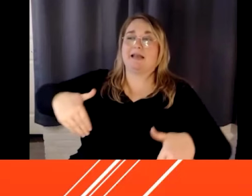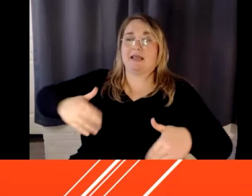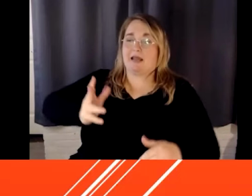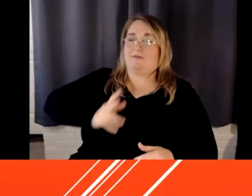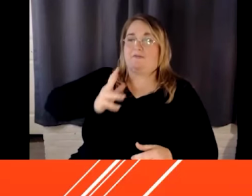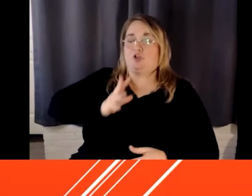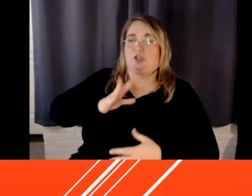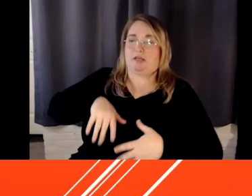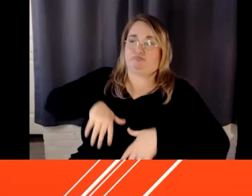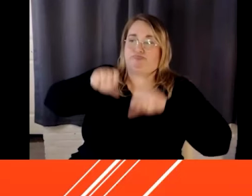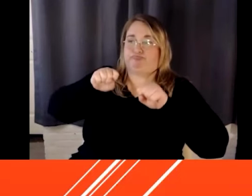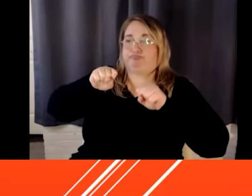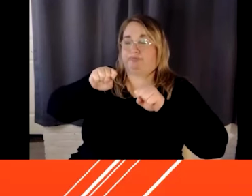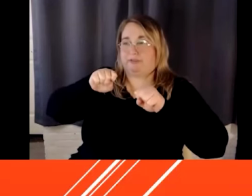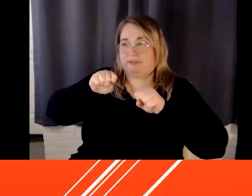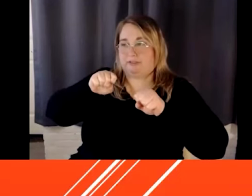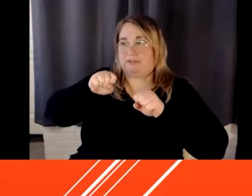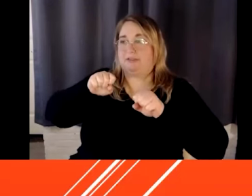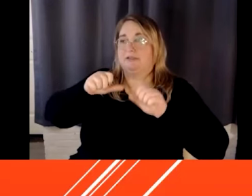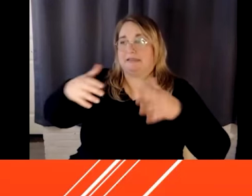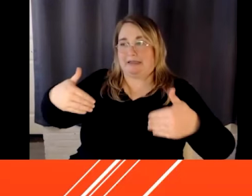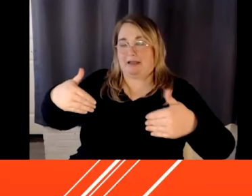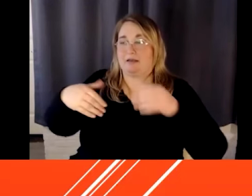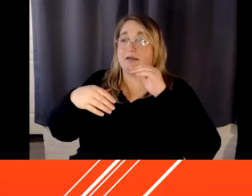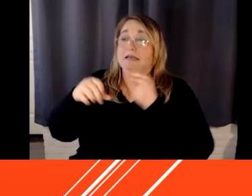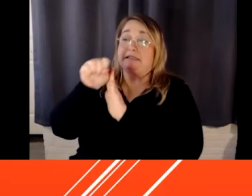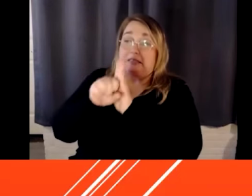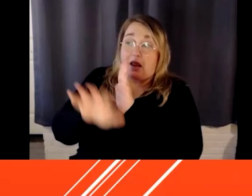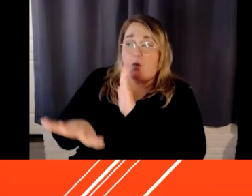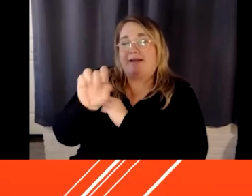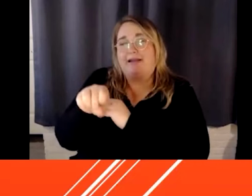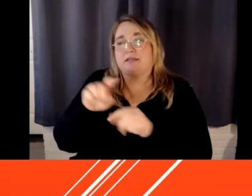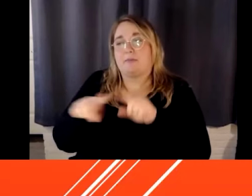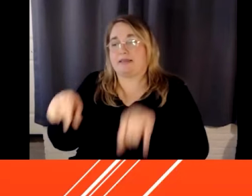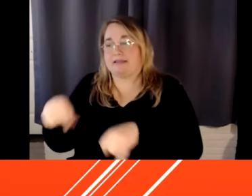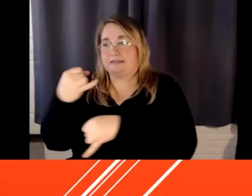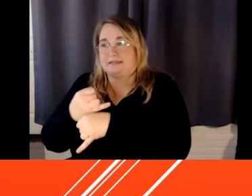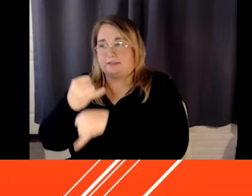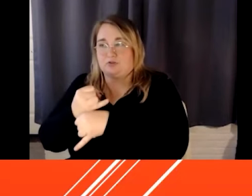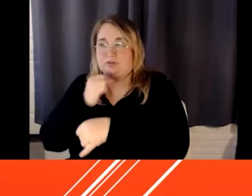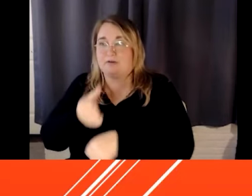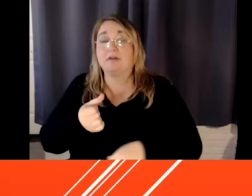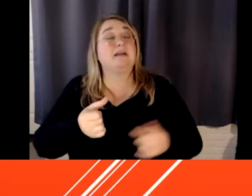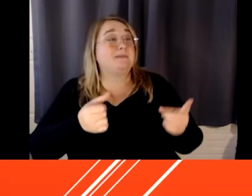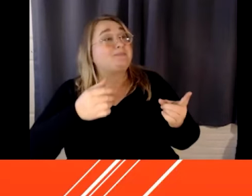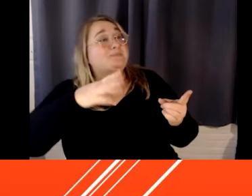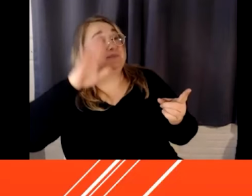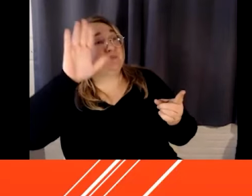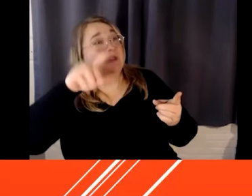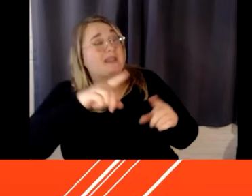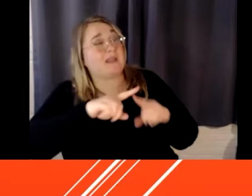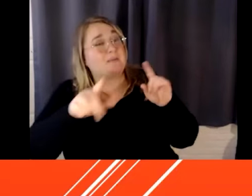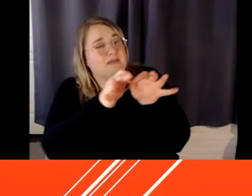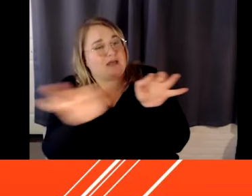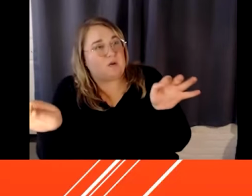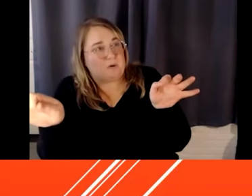institution yet. It's adopted at a statewide level. But you can put it in mastery language. And so like I can share my syllabus